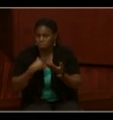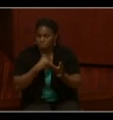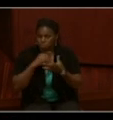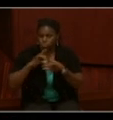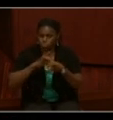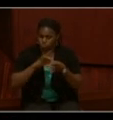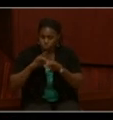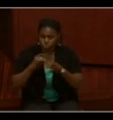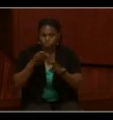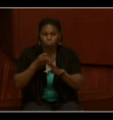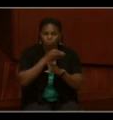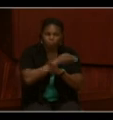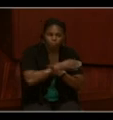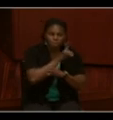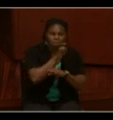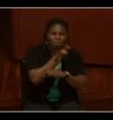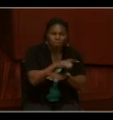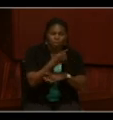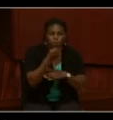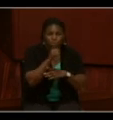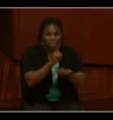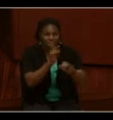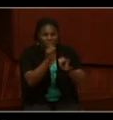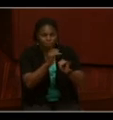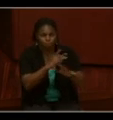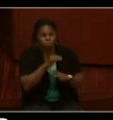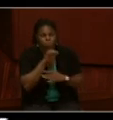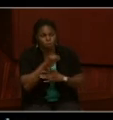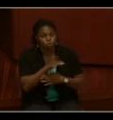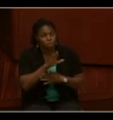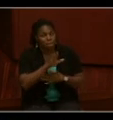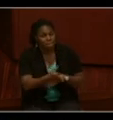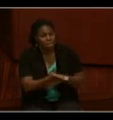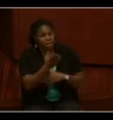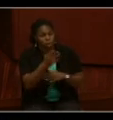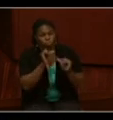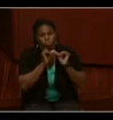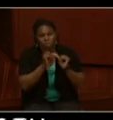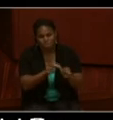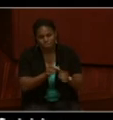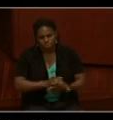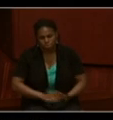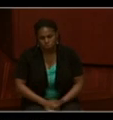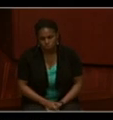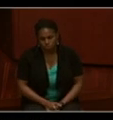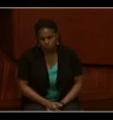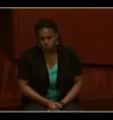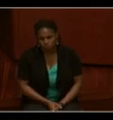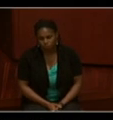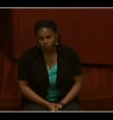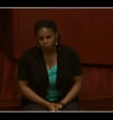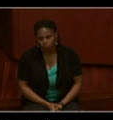previous interrogations made of that individual to ensure that they were consistent.